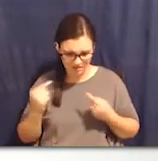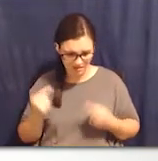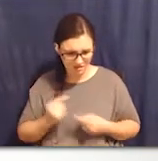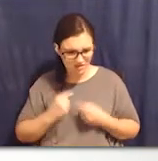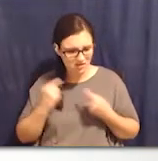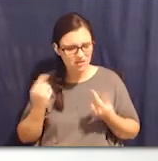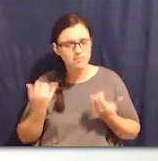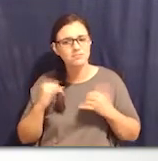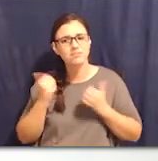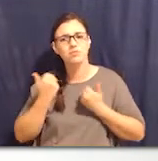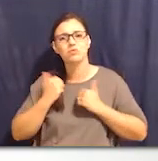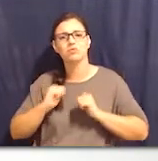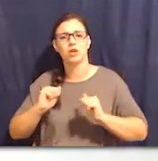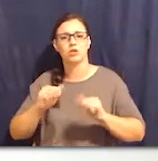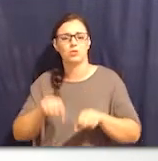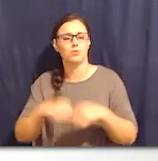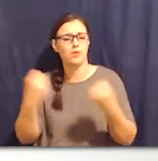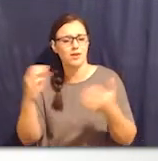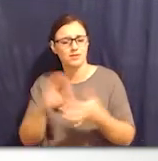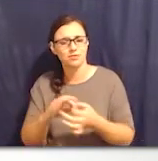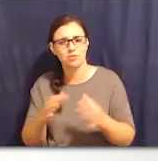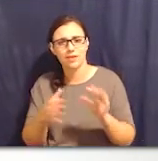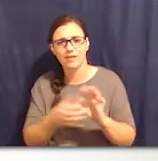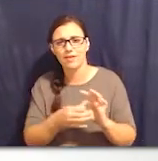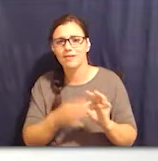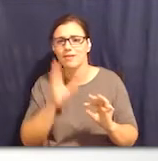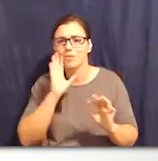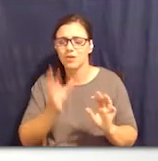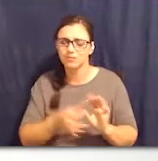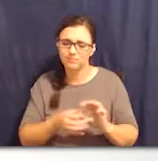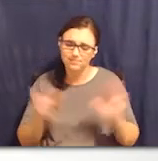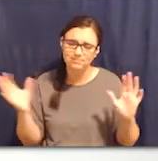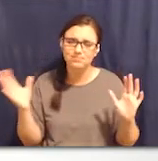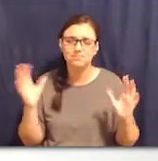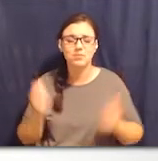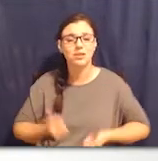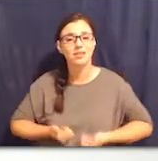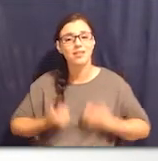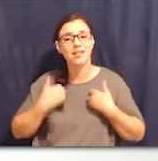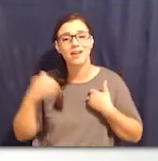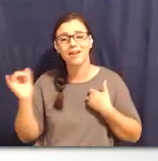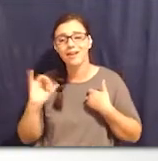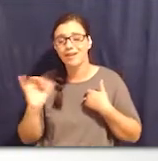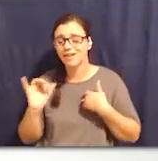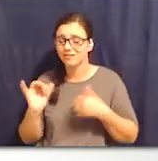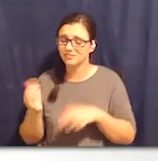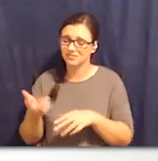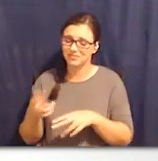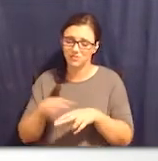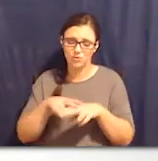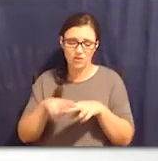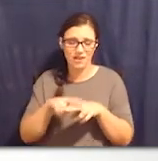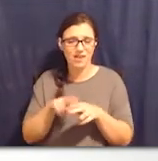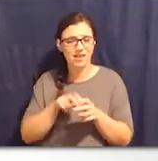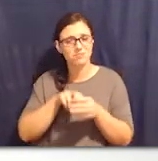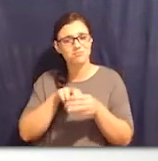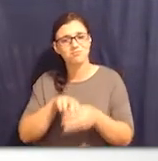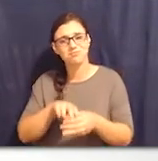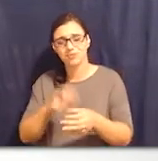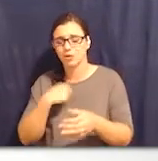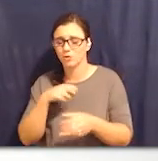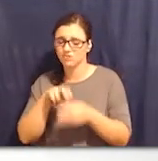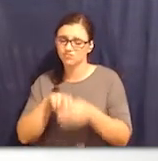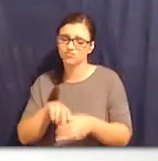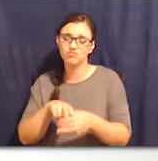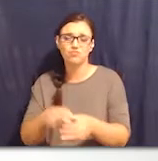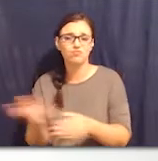heart she's feeling pain, she'll try to break the chain. Life is a